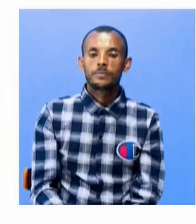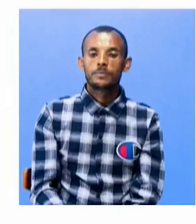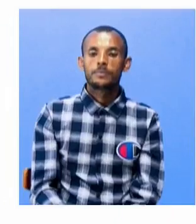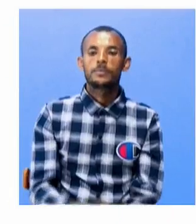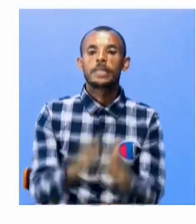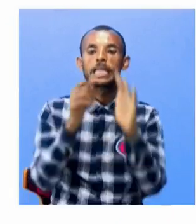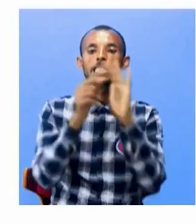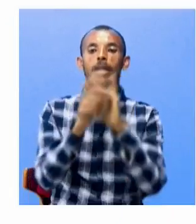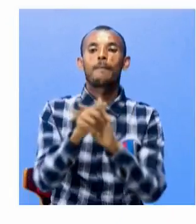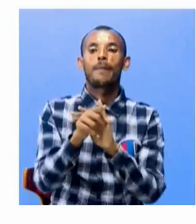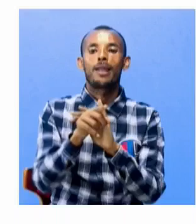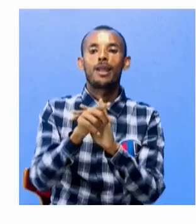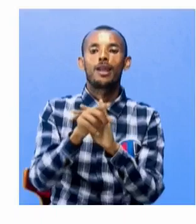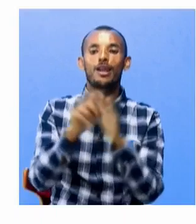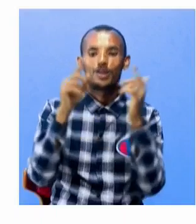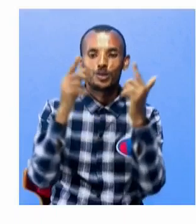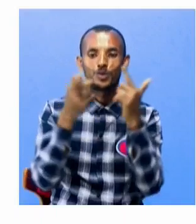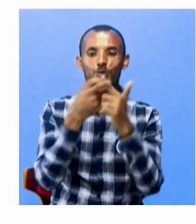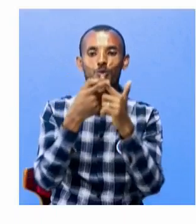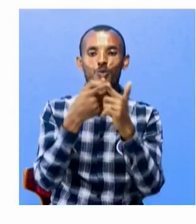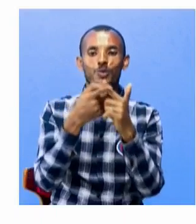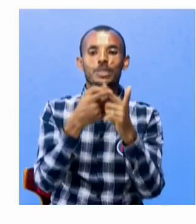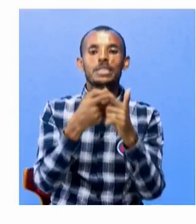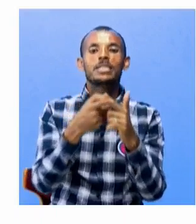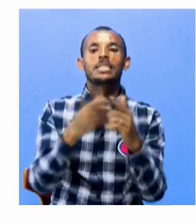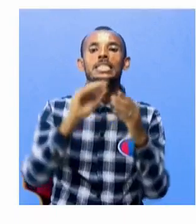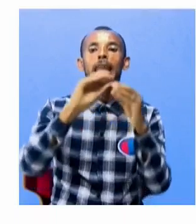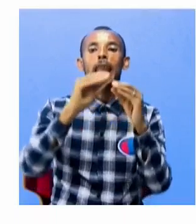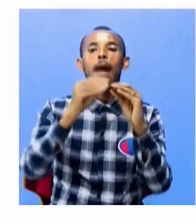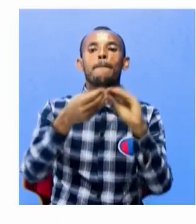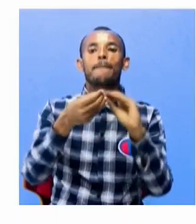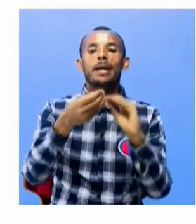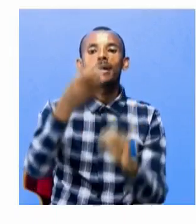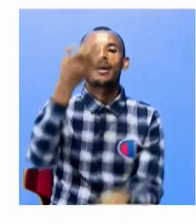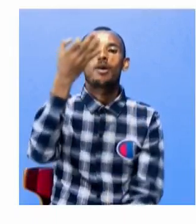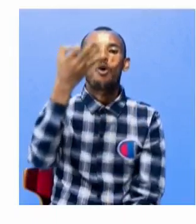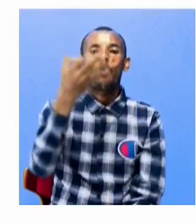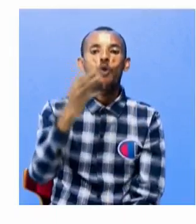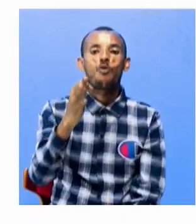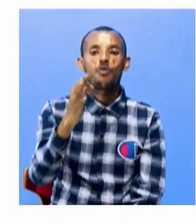Example 2, the number of